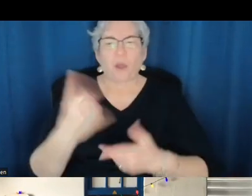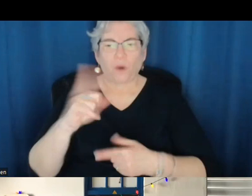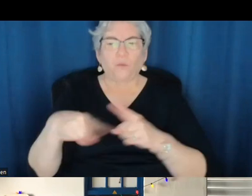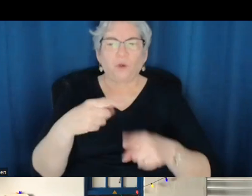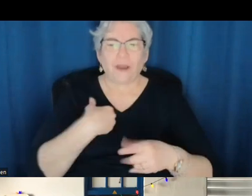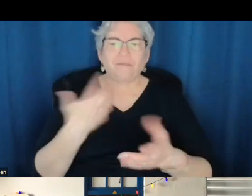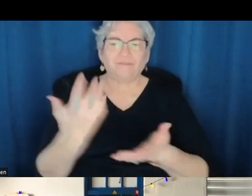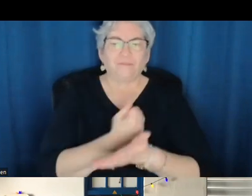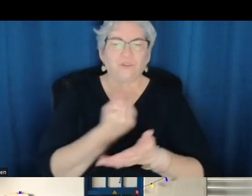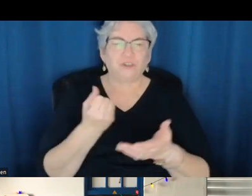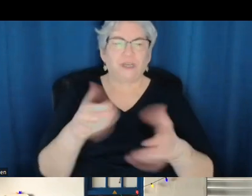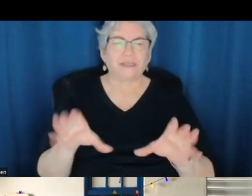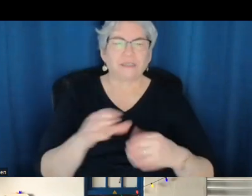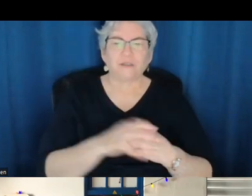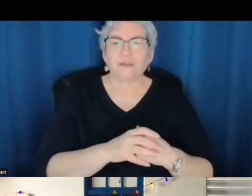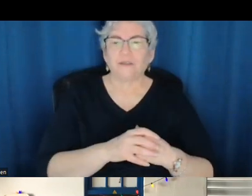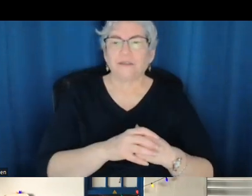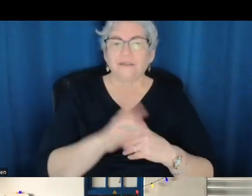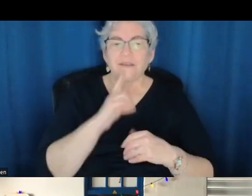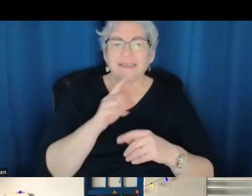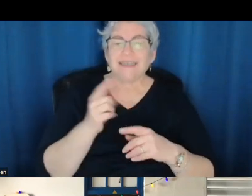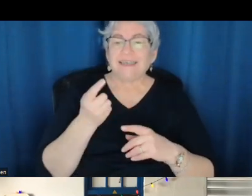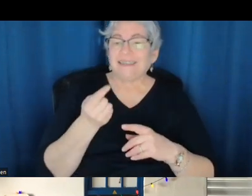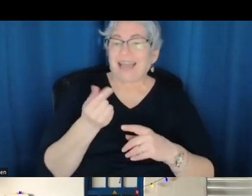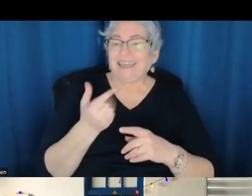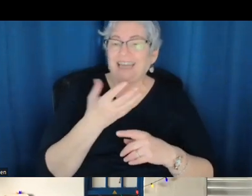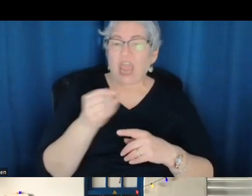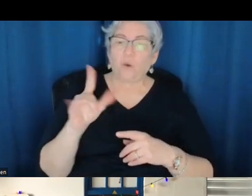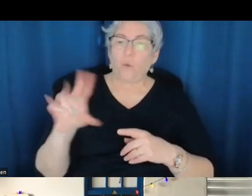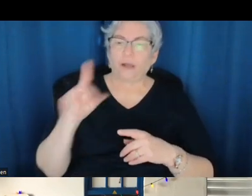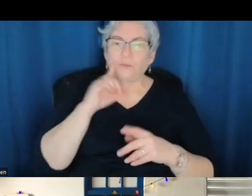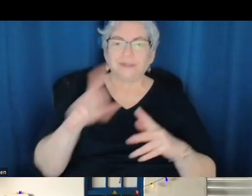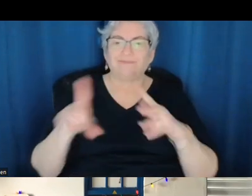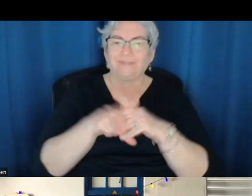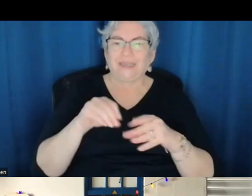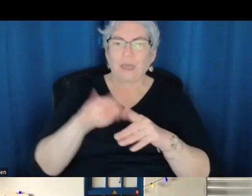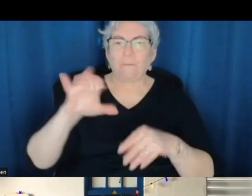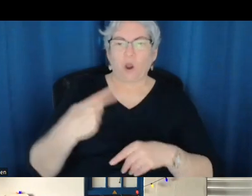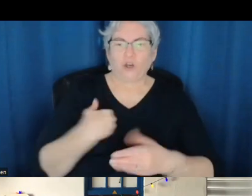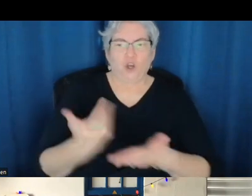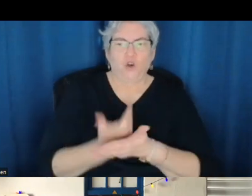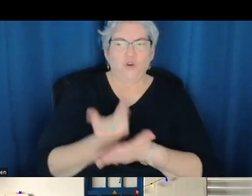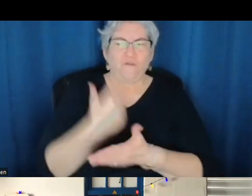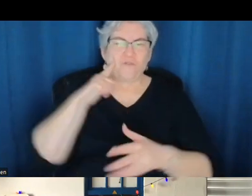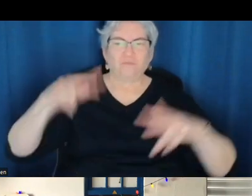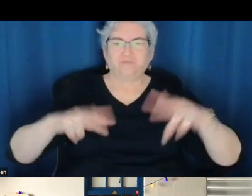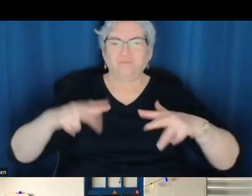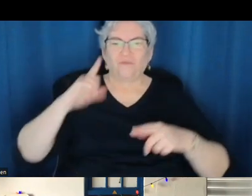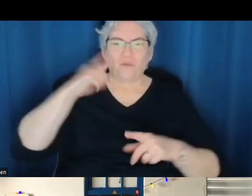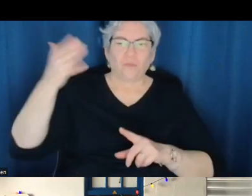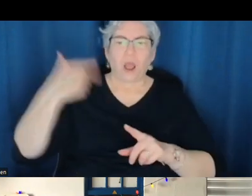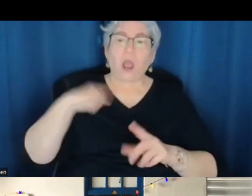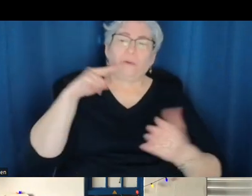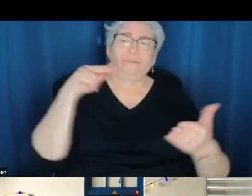chance. As Tiny and Wild came out in March, I'm fairly new to presentations, so I'm going to be referring to my